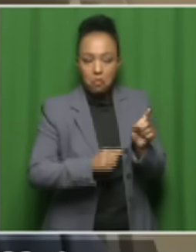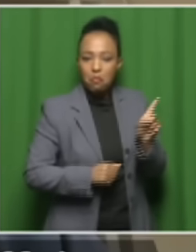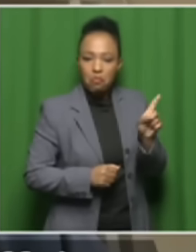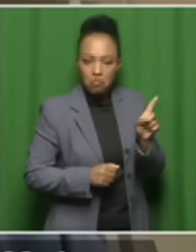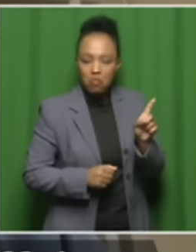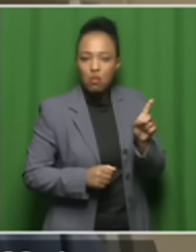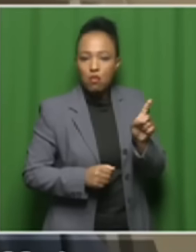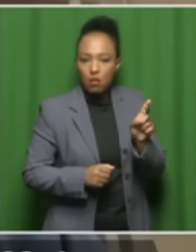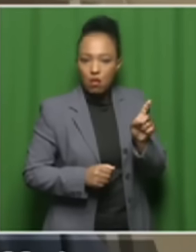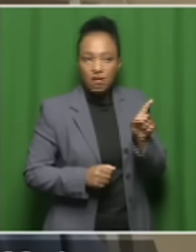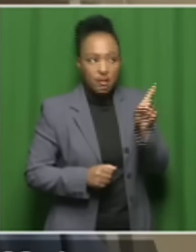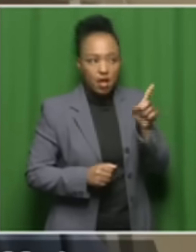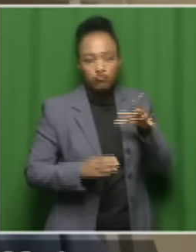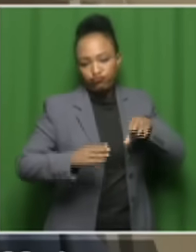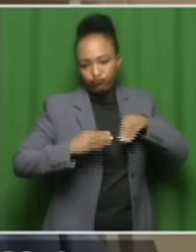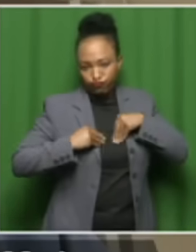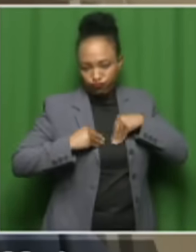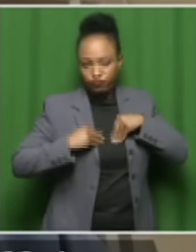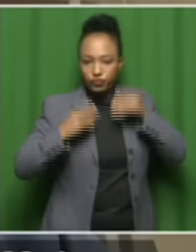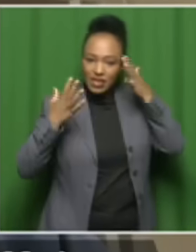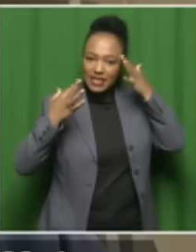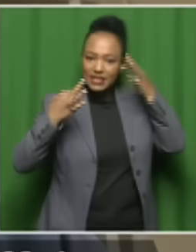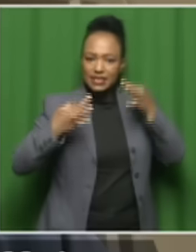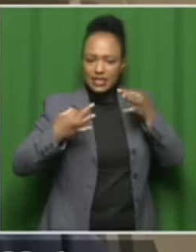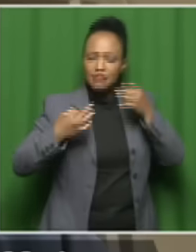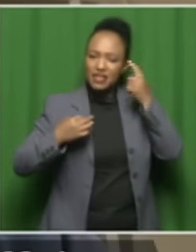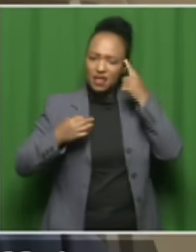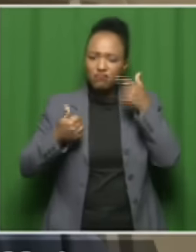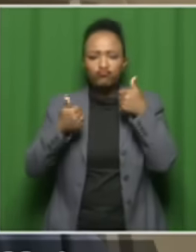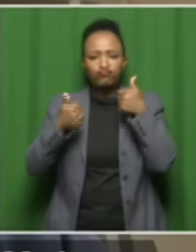They've welcomed the decision, and I think it is a good decision.